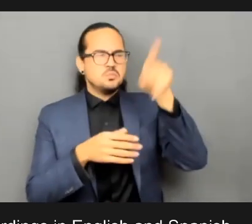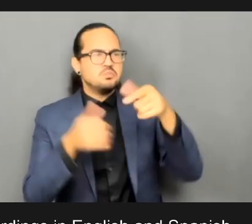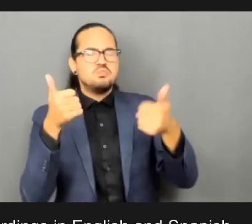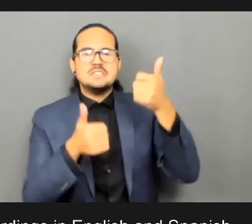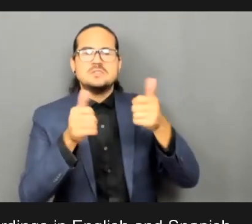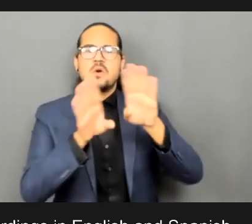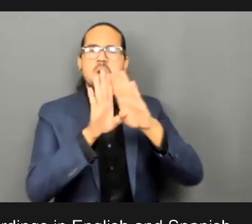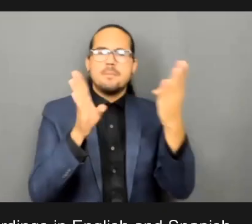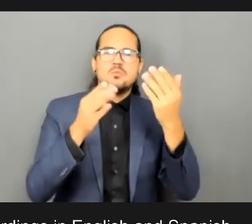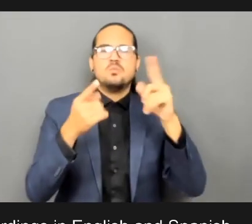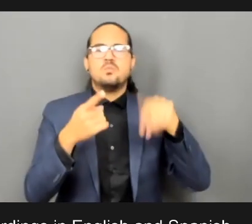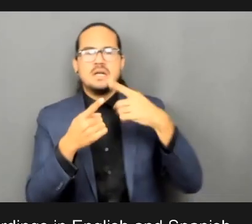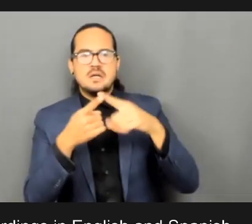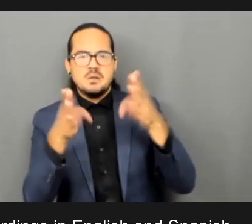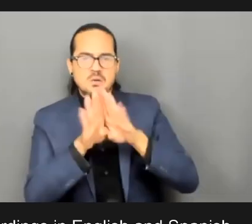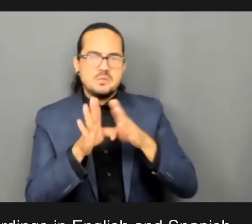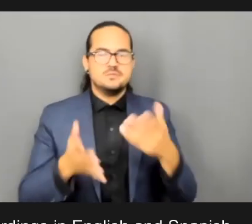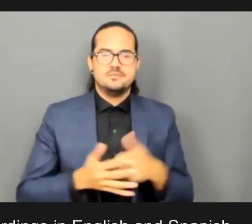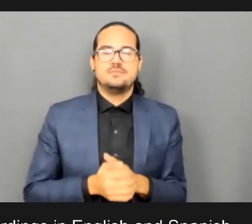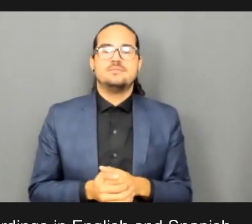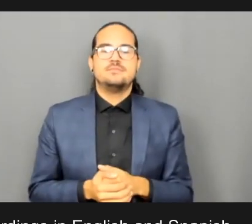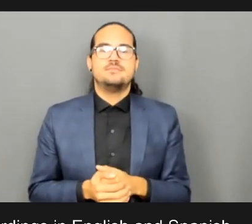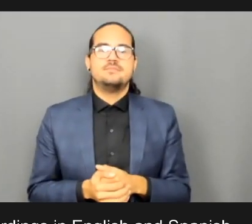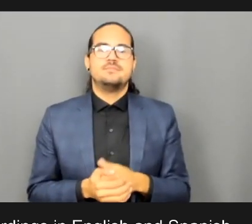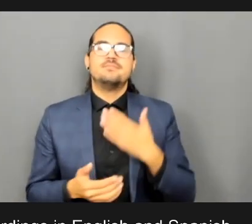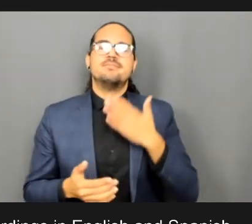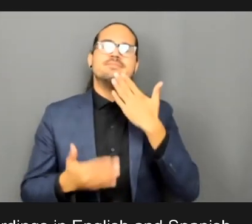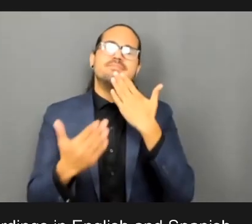and I'll turn it over back to Dorothy. Thanks.